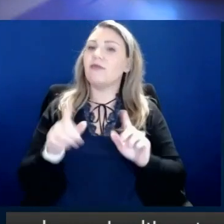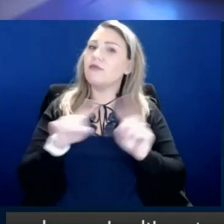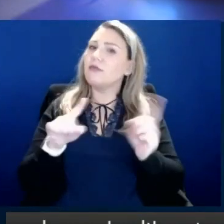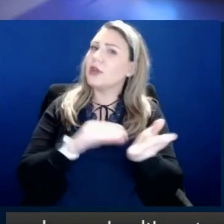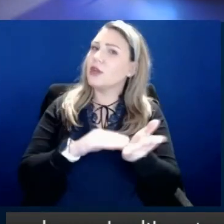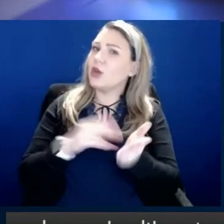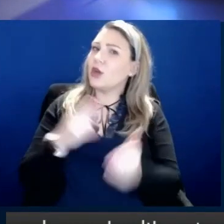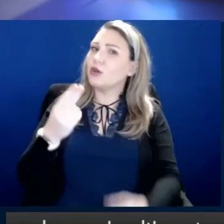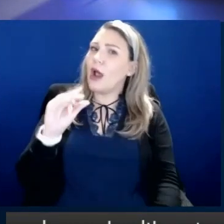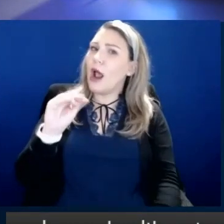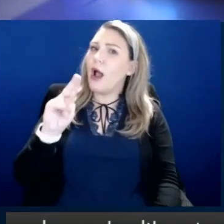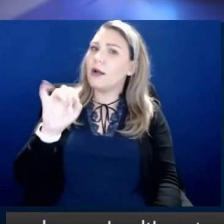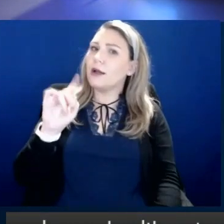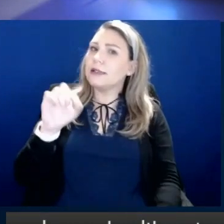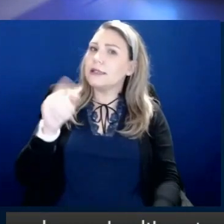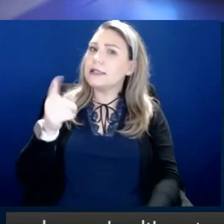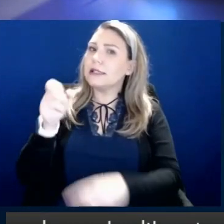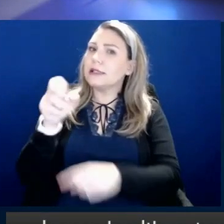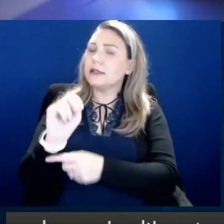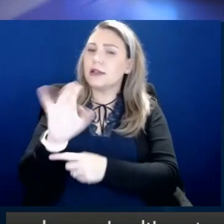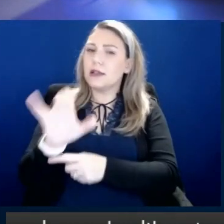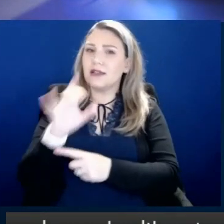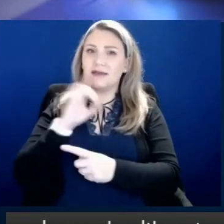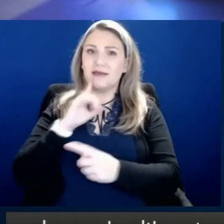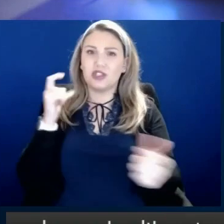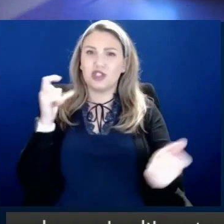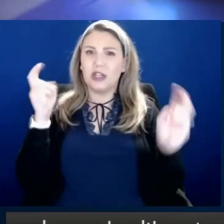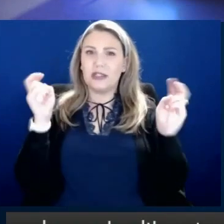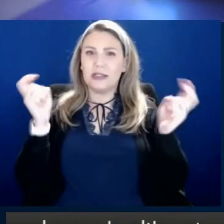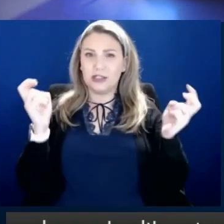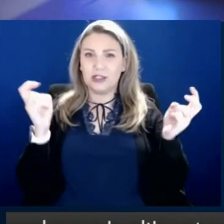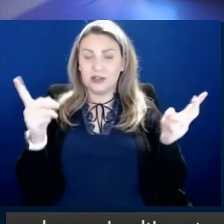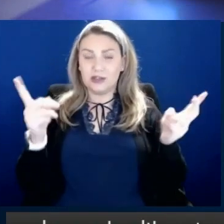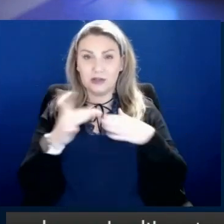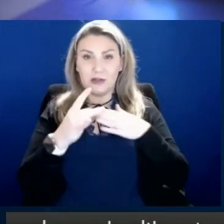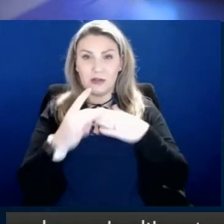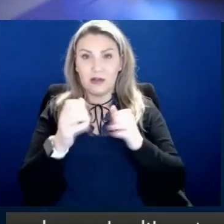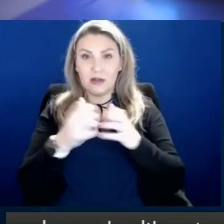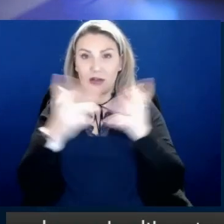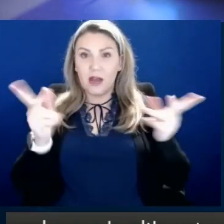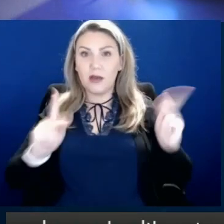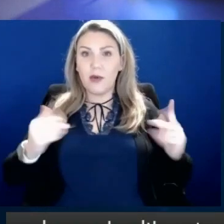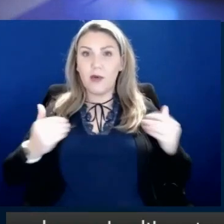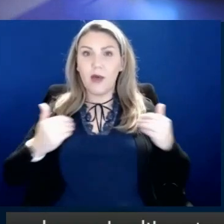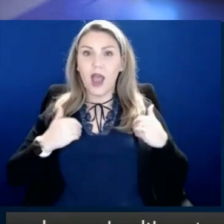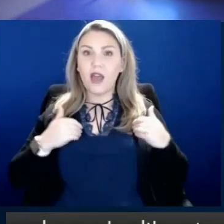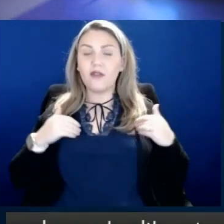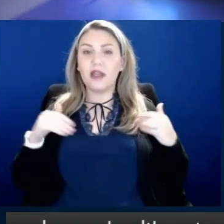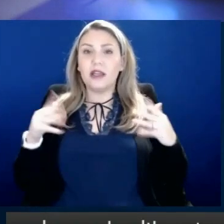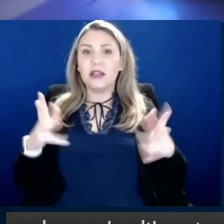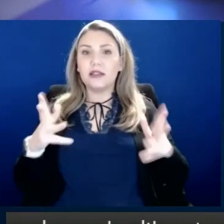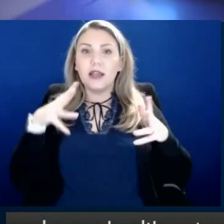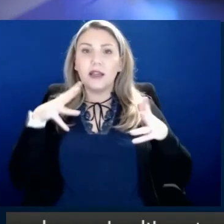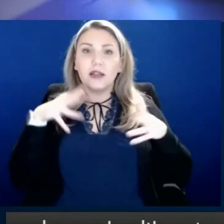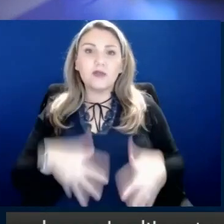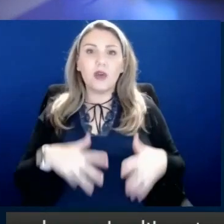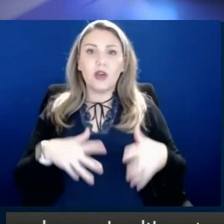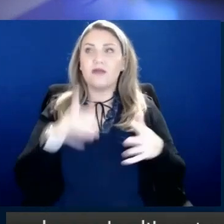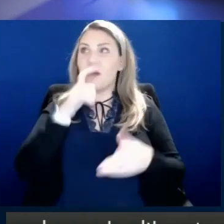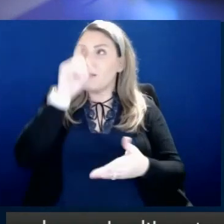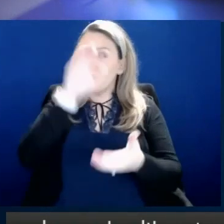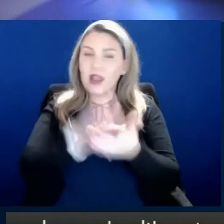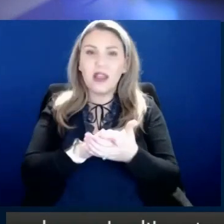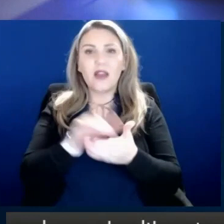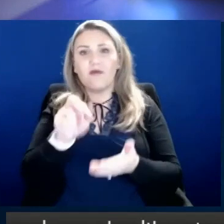that has been a big issue for people, and I think has led to a lot of people having anxiety and depression, is people not believing that they have long haul, or having to prove that they have